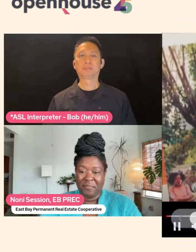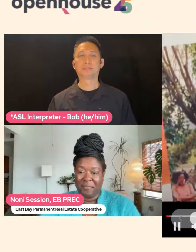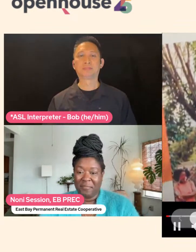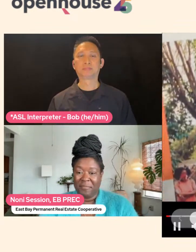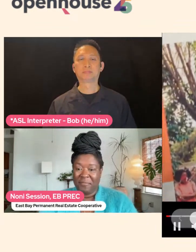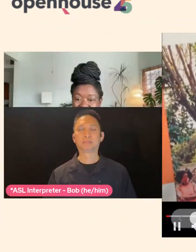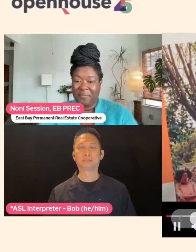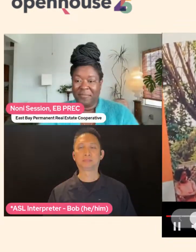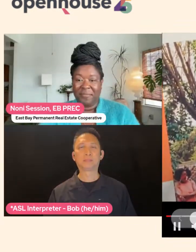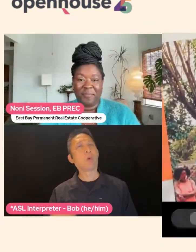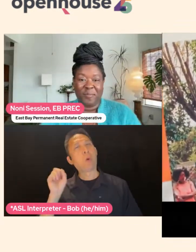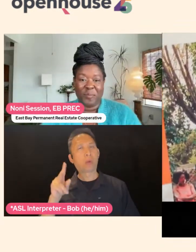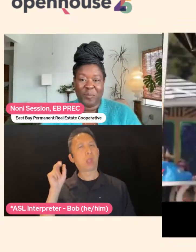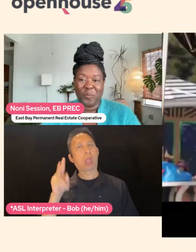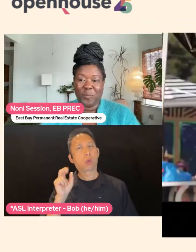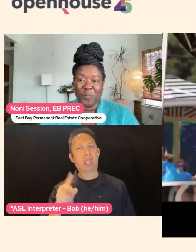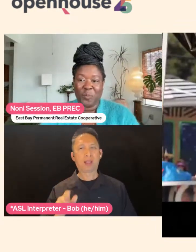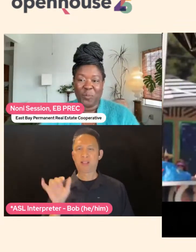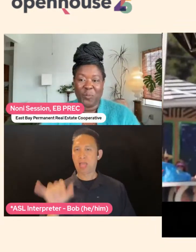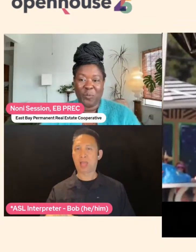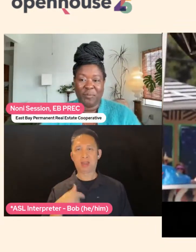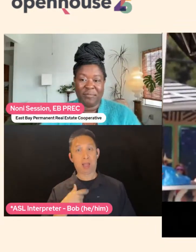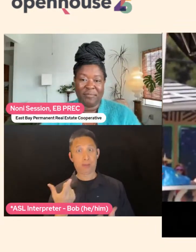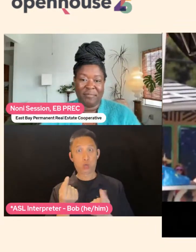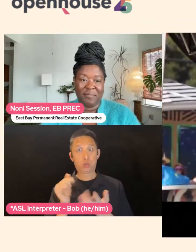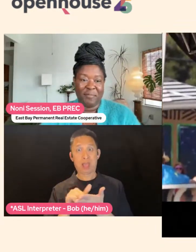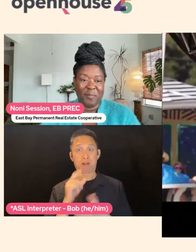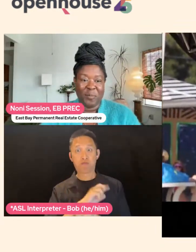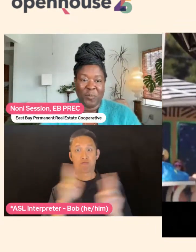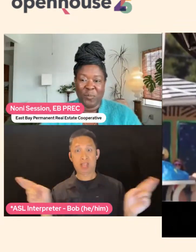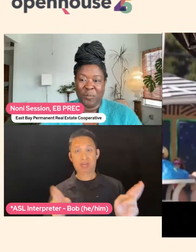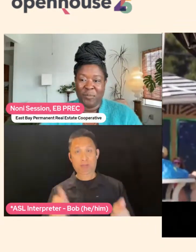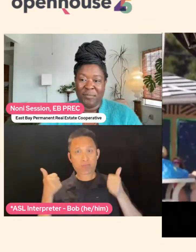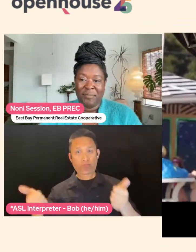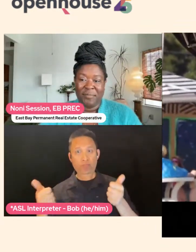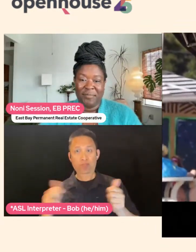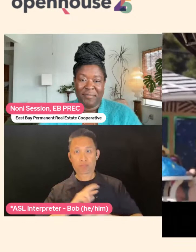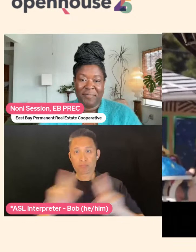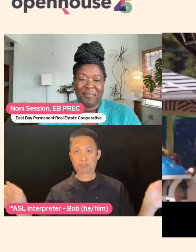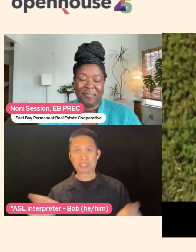Okay, so I'm gonna do it. Ready? EBPREC, cuando.